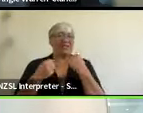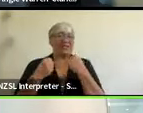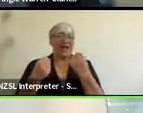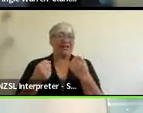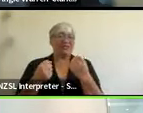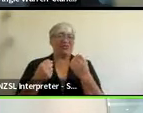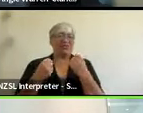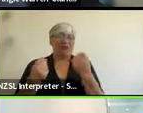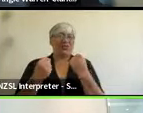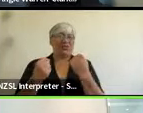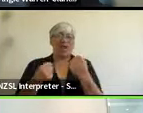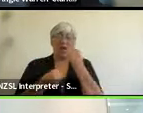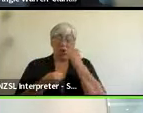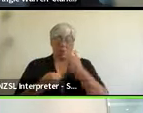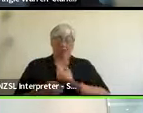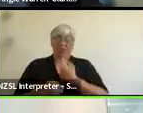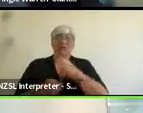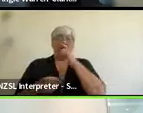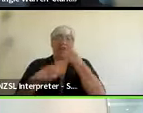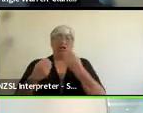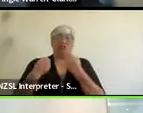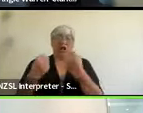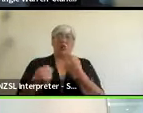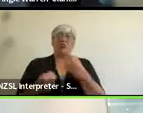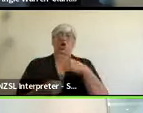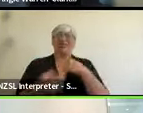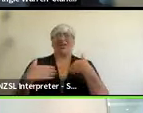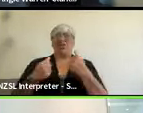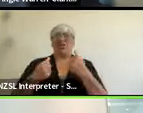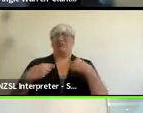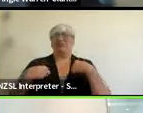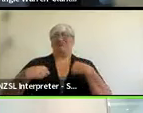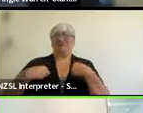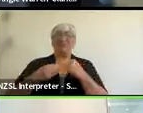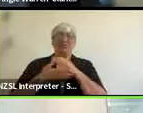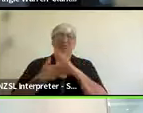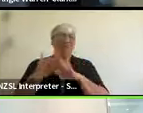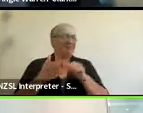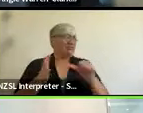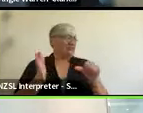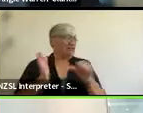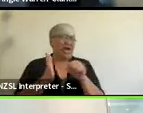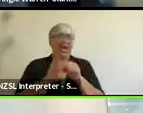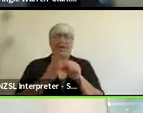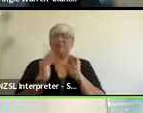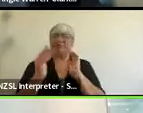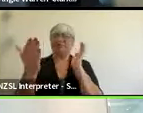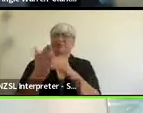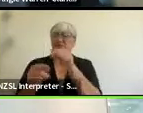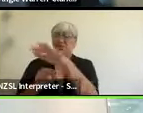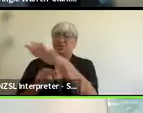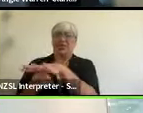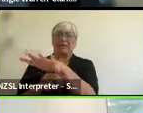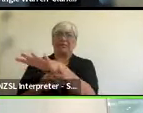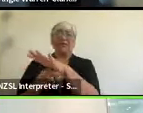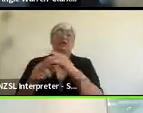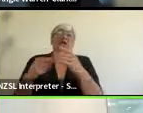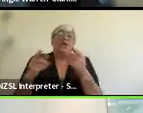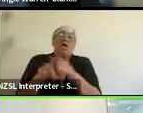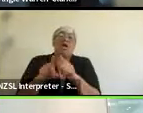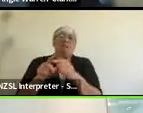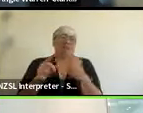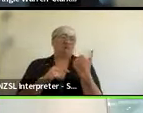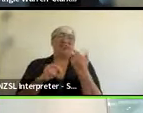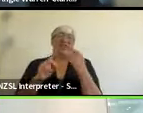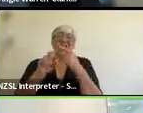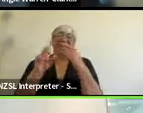my medical condition, that it's actually more difficult to get places. For example, an Ed Sheeran concert